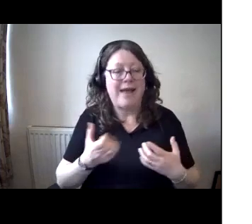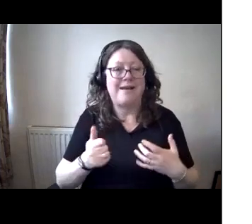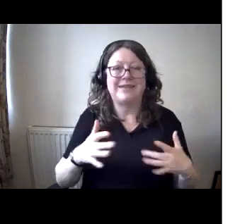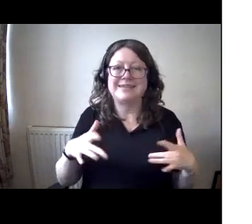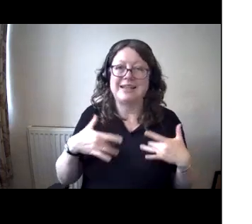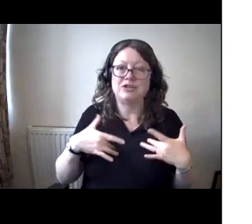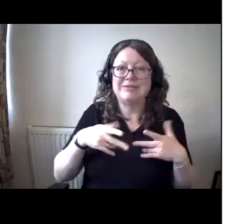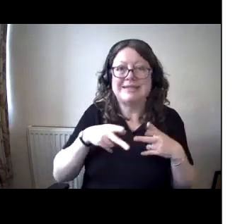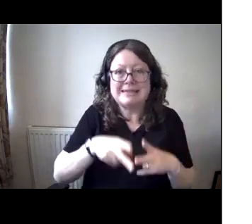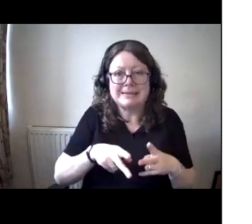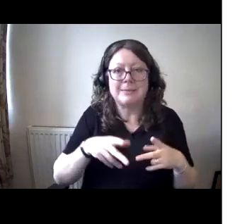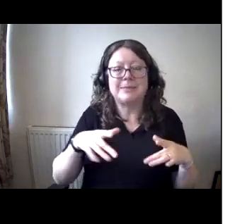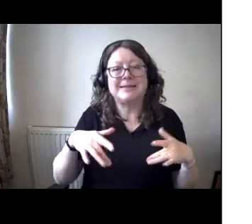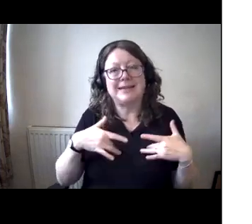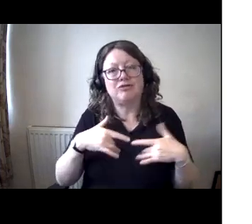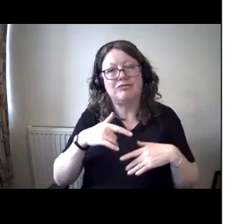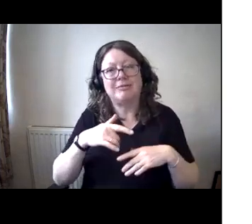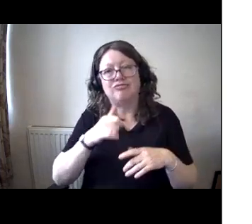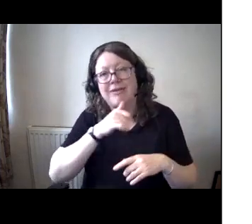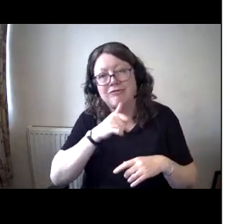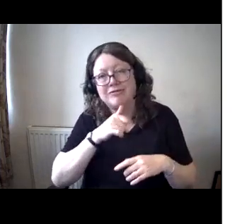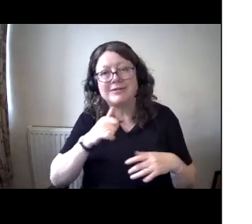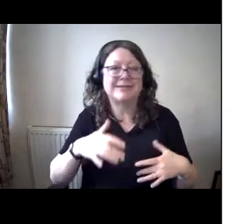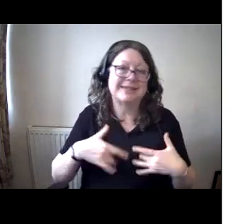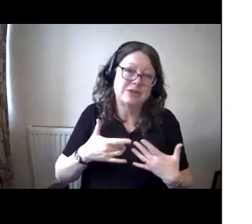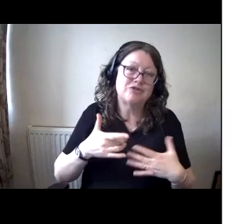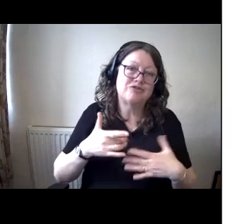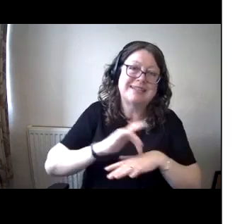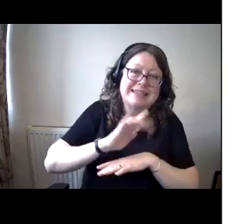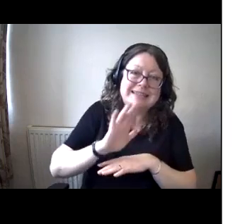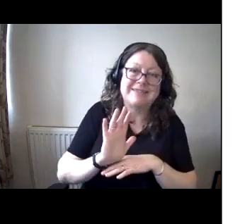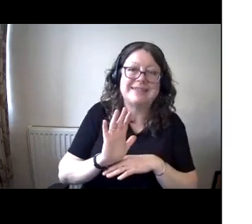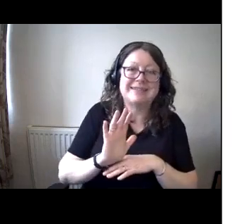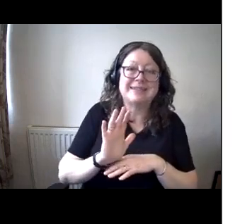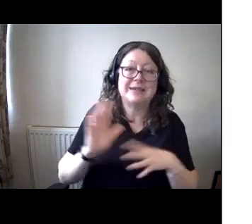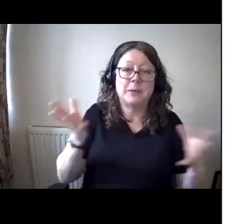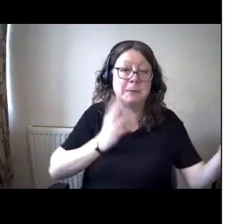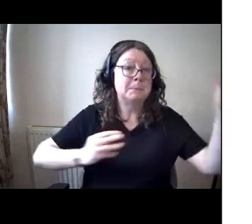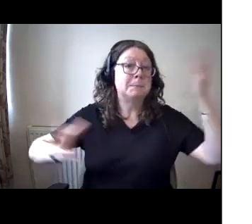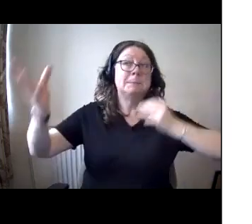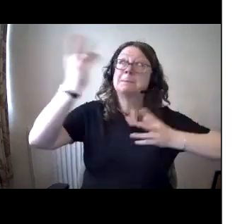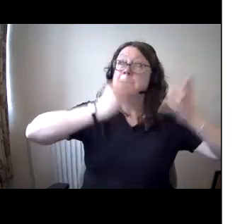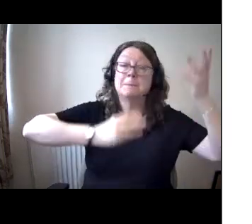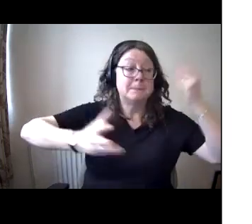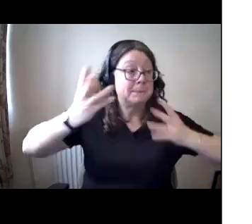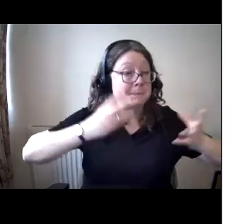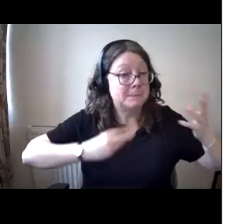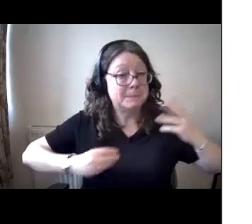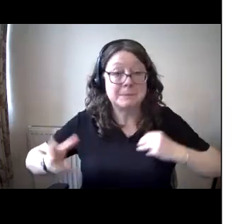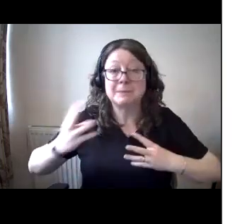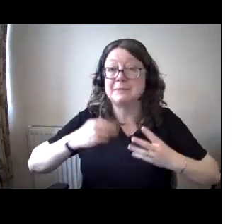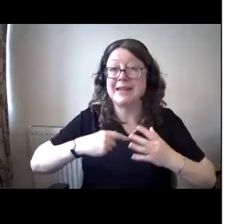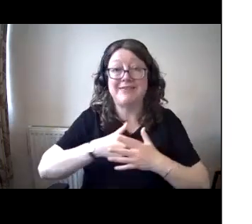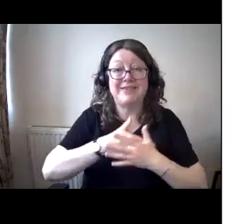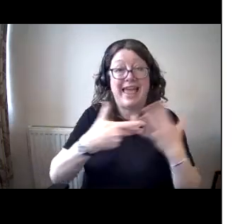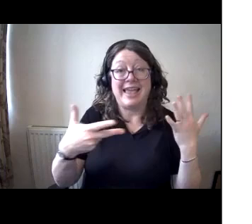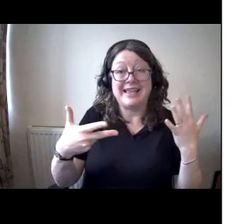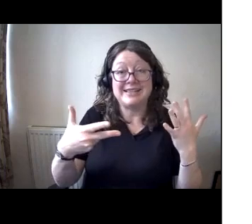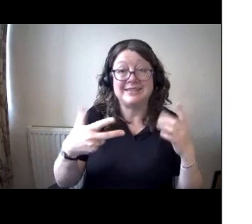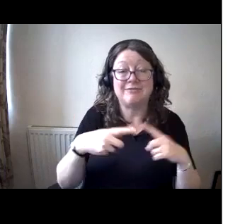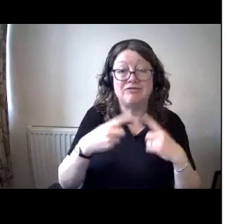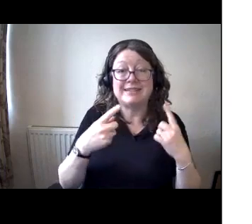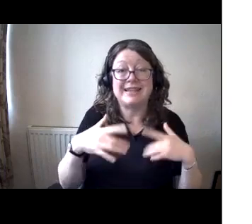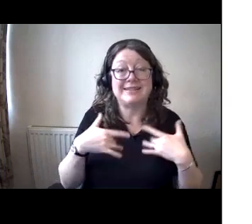sensory sensitivities, and what happens is we receive information from all of those 8 senses. So our touch system,